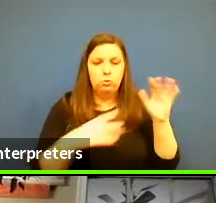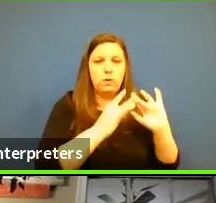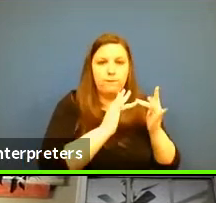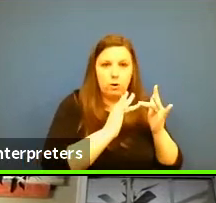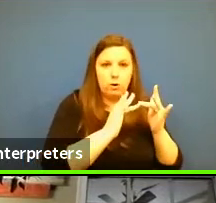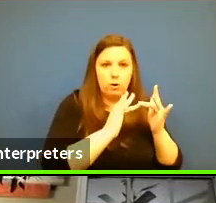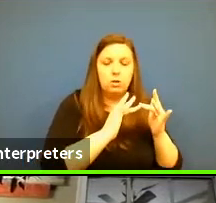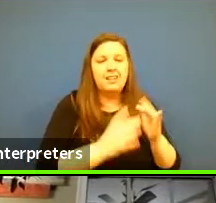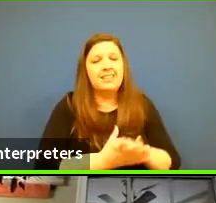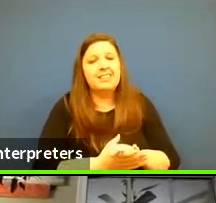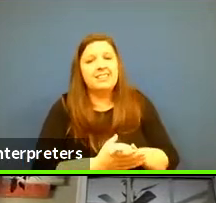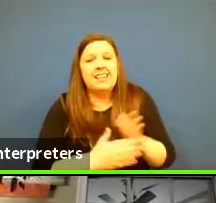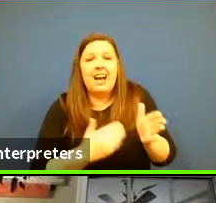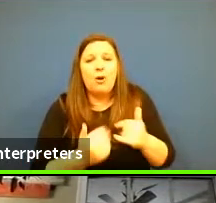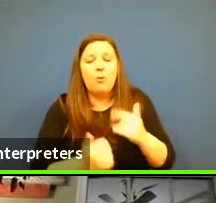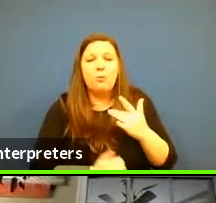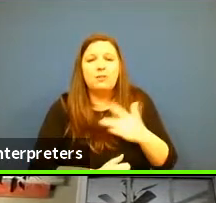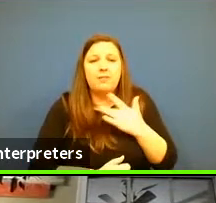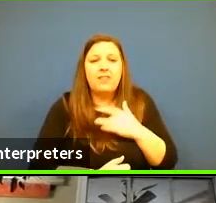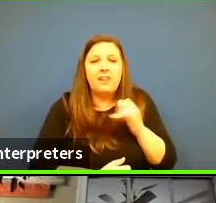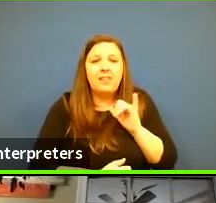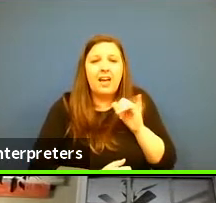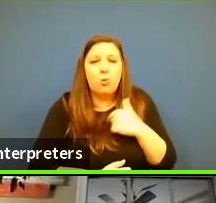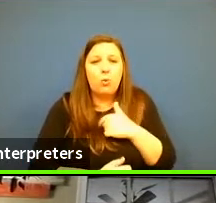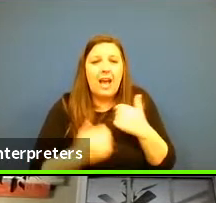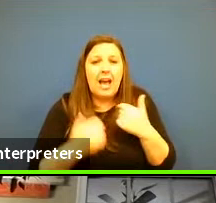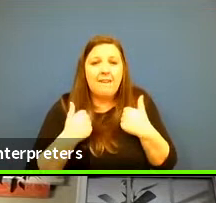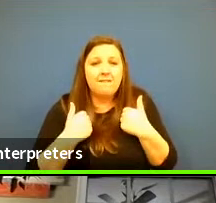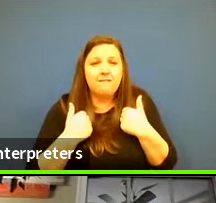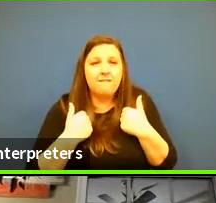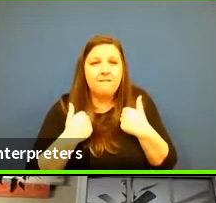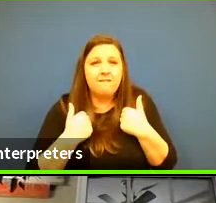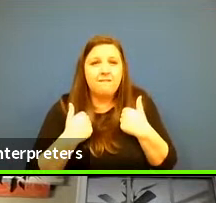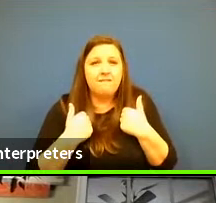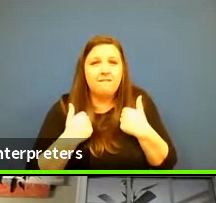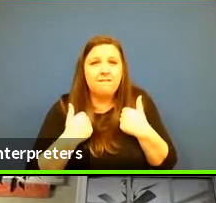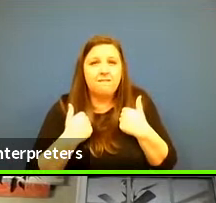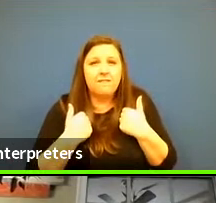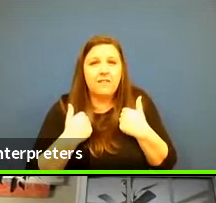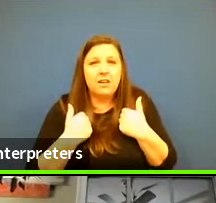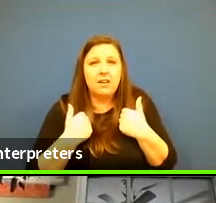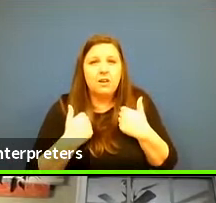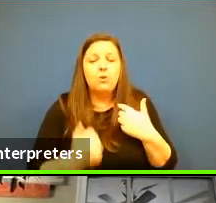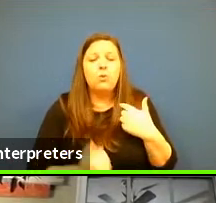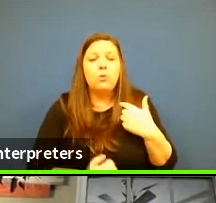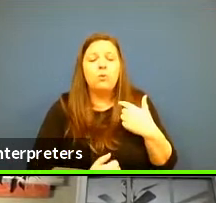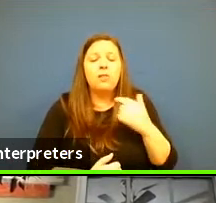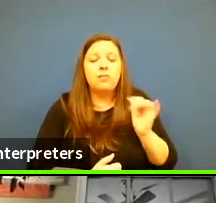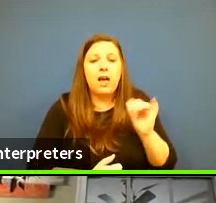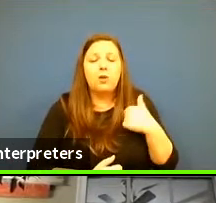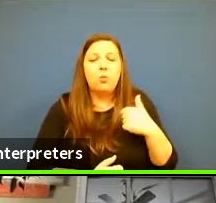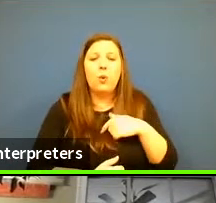I almost feel like we have, you know, it's almost like lead by example too. And so